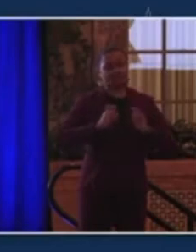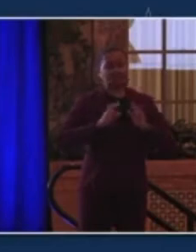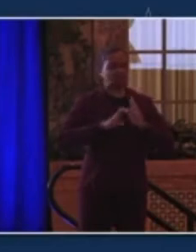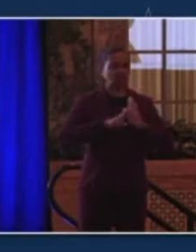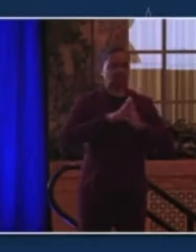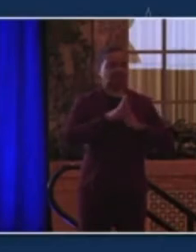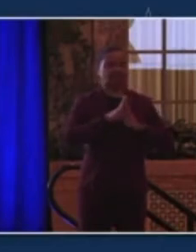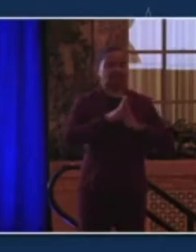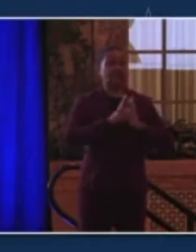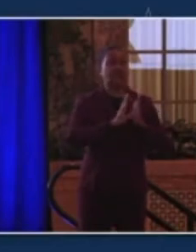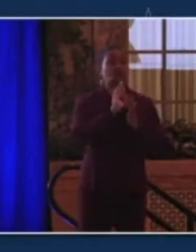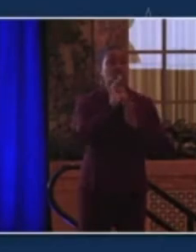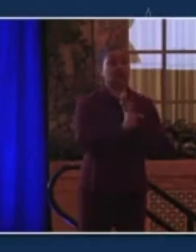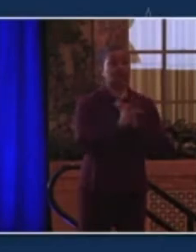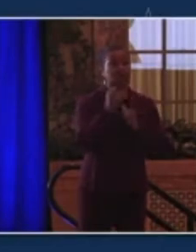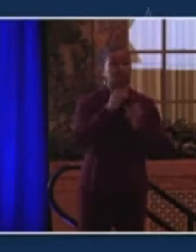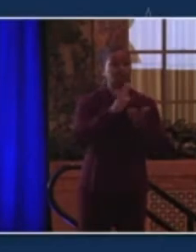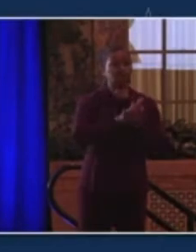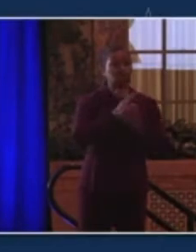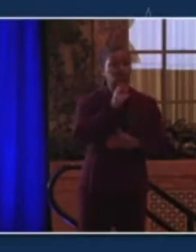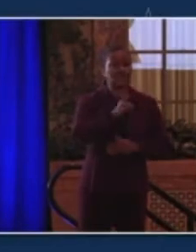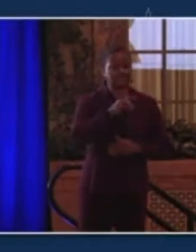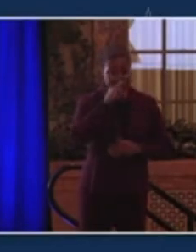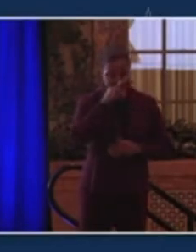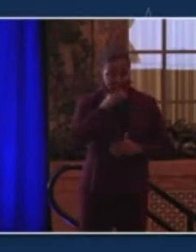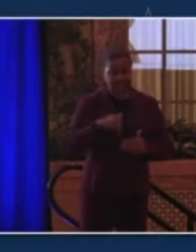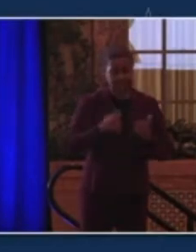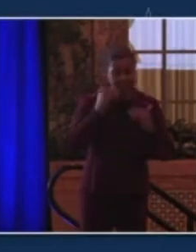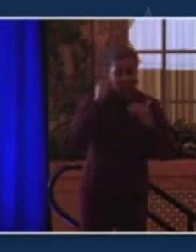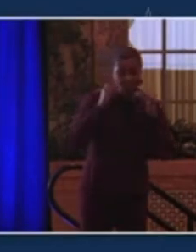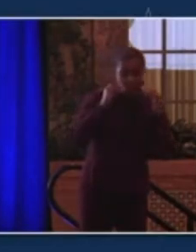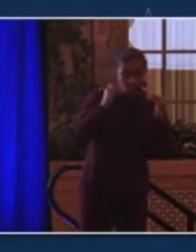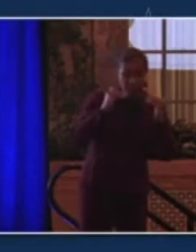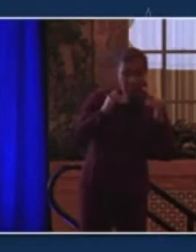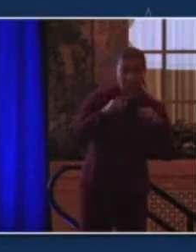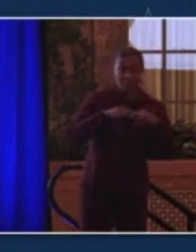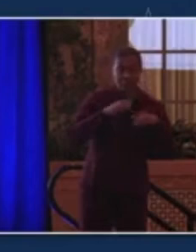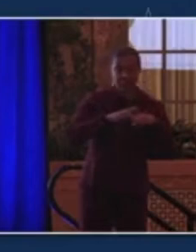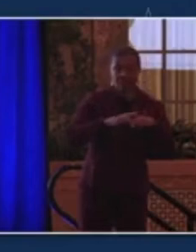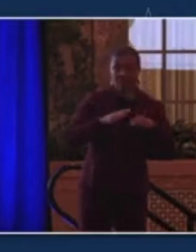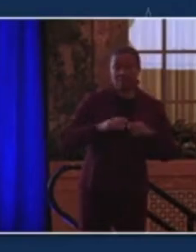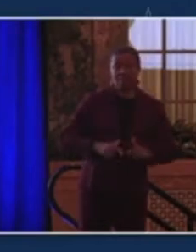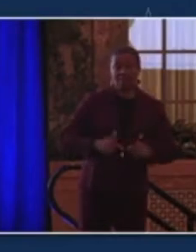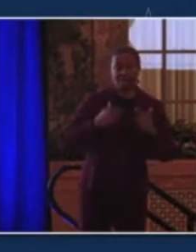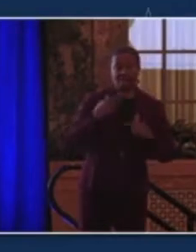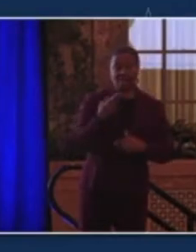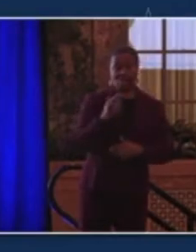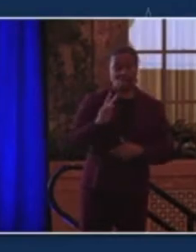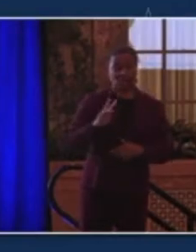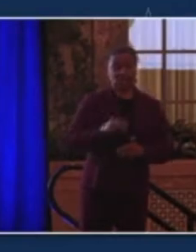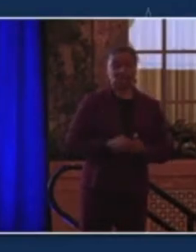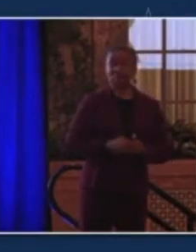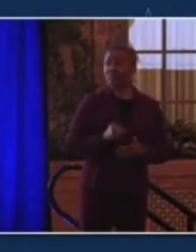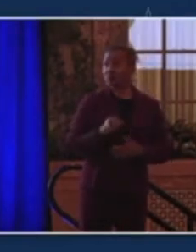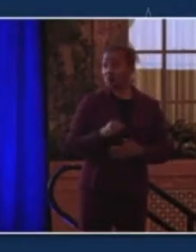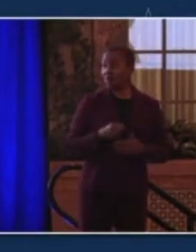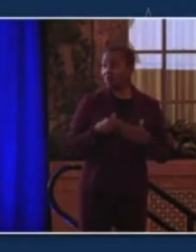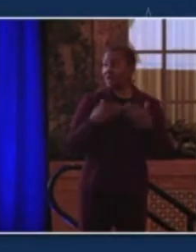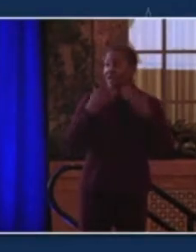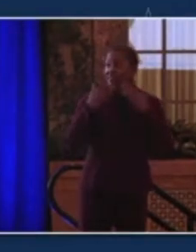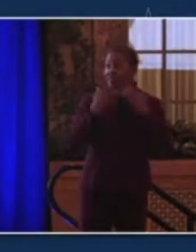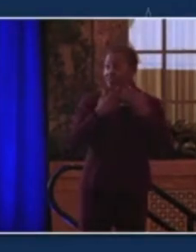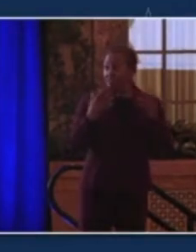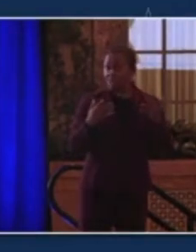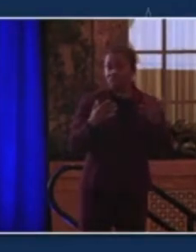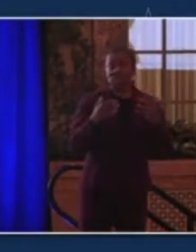develop a curriculum for school-age kids and young adults based on the life of Harold Washington. So thank you very much